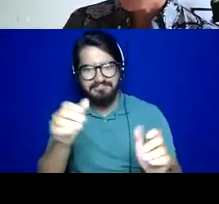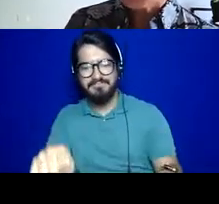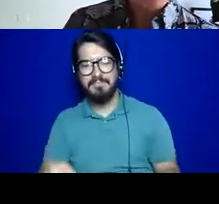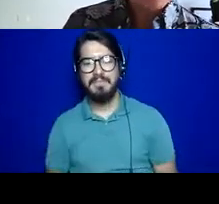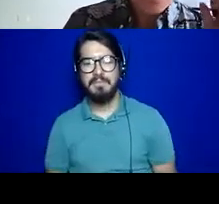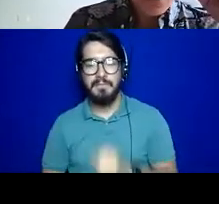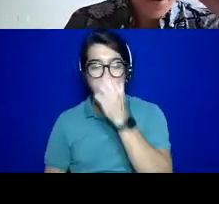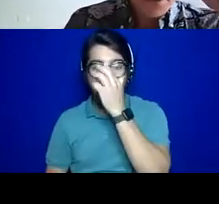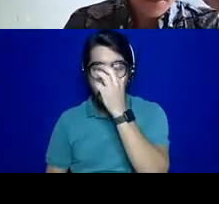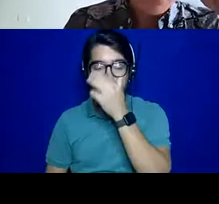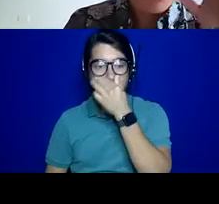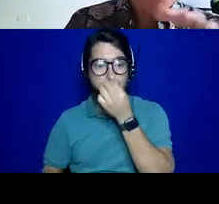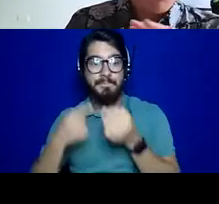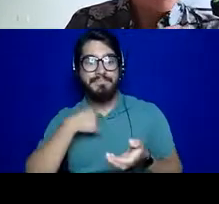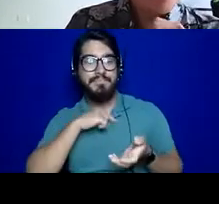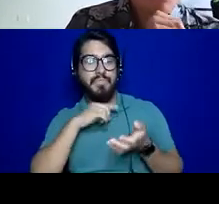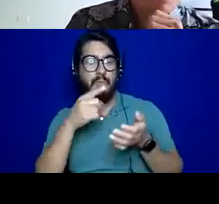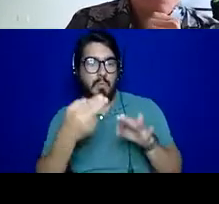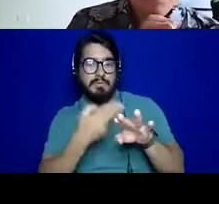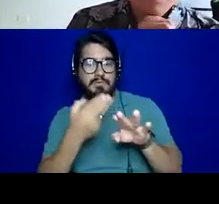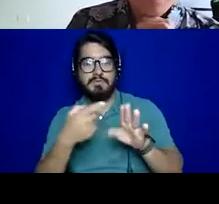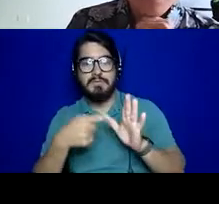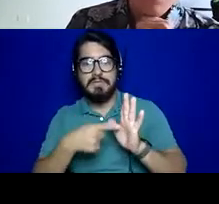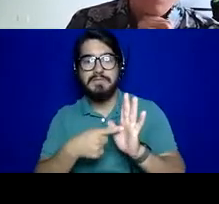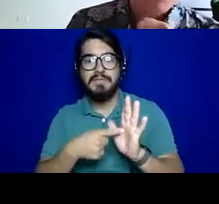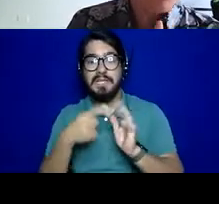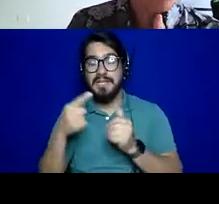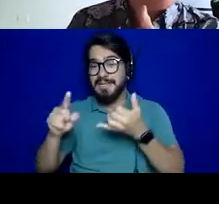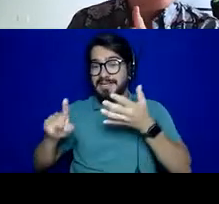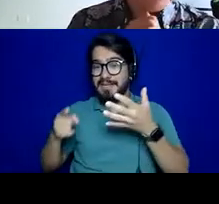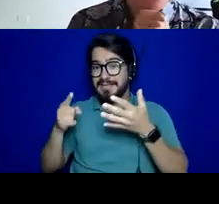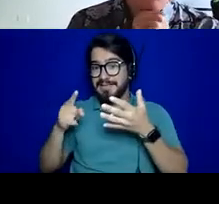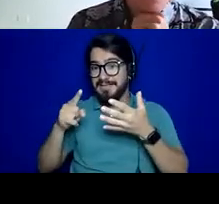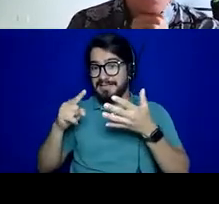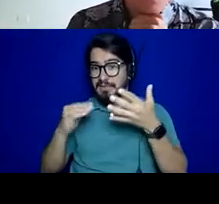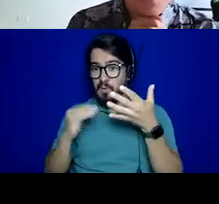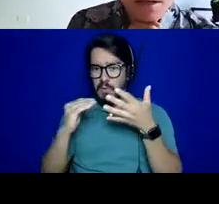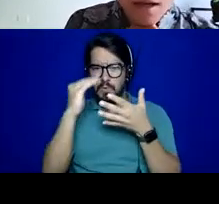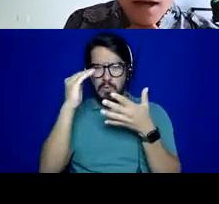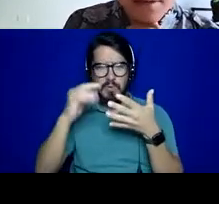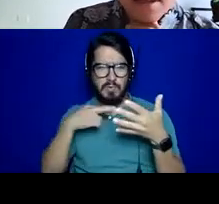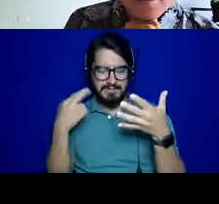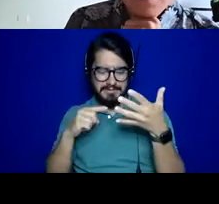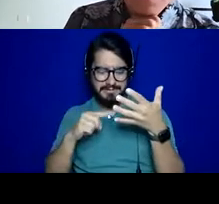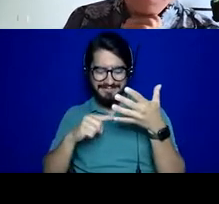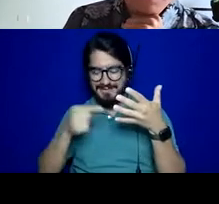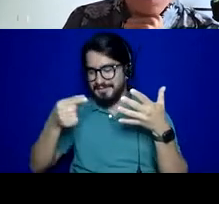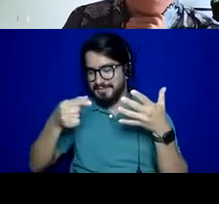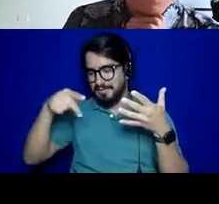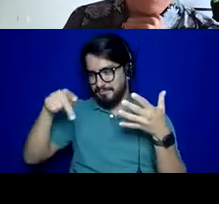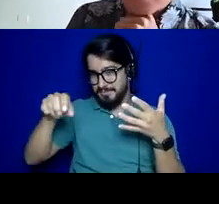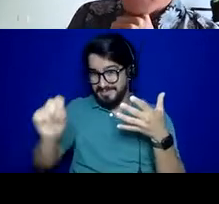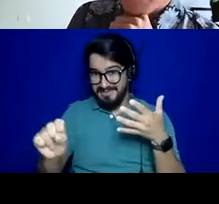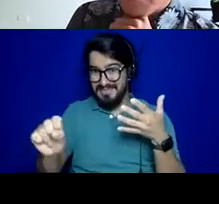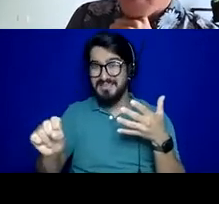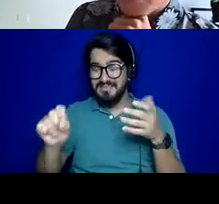the things that we usually talk about as like a first level of risk are definitely the GPS information, I think is could